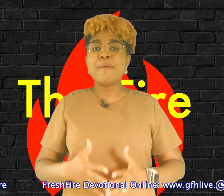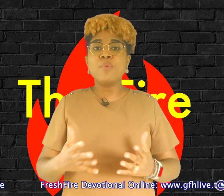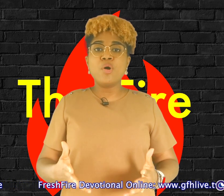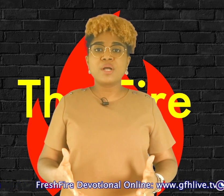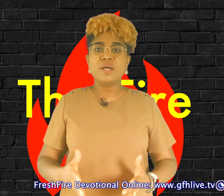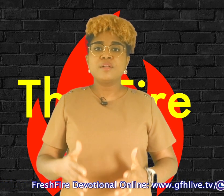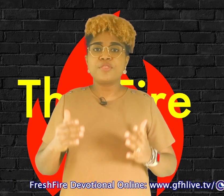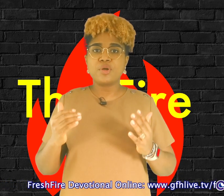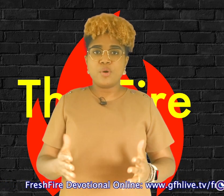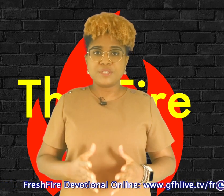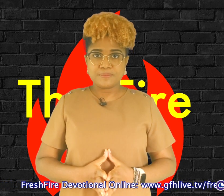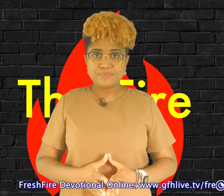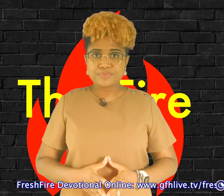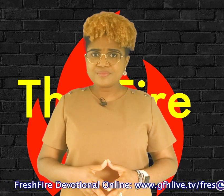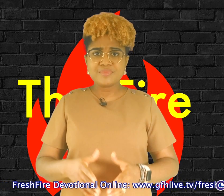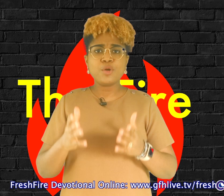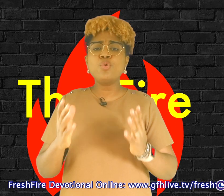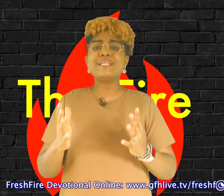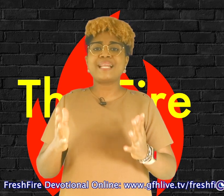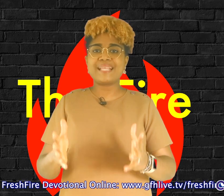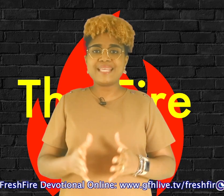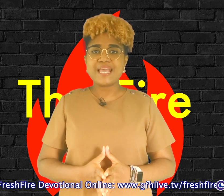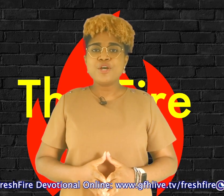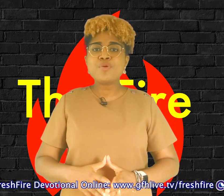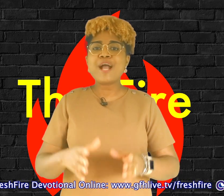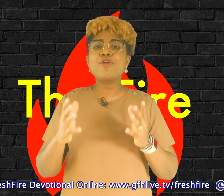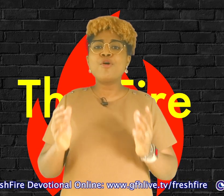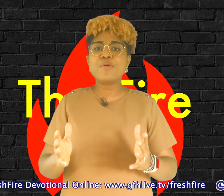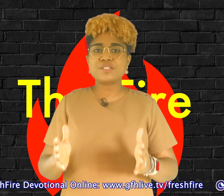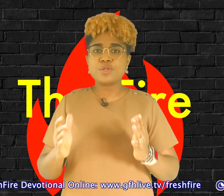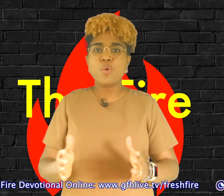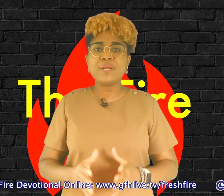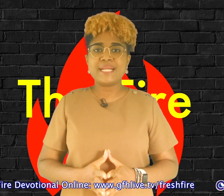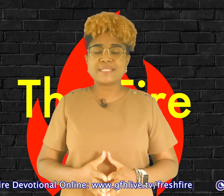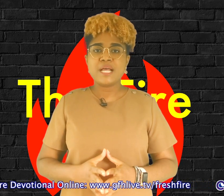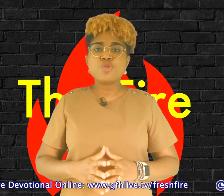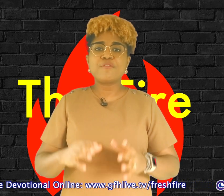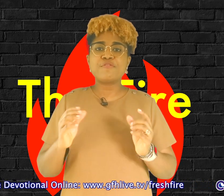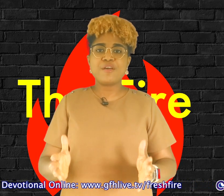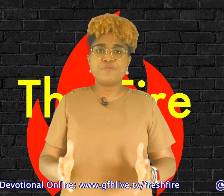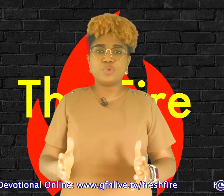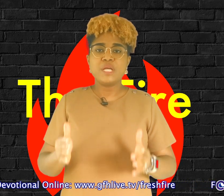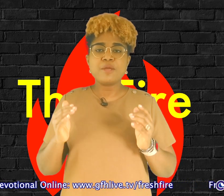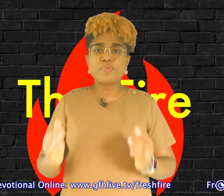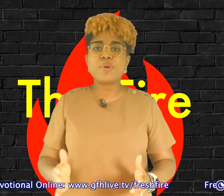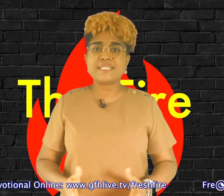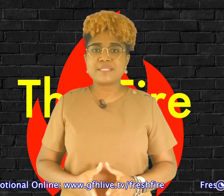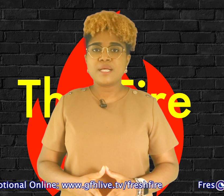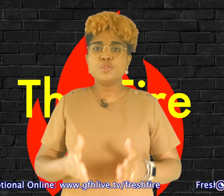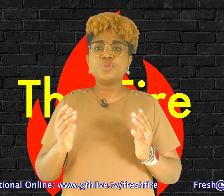Lord, among the gods? Who is like thee? You are glorious in holiness. You are fearful